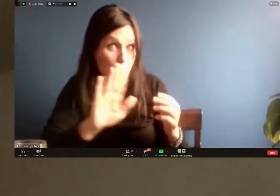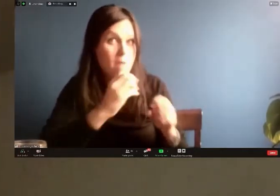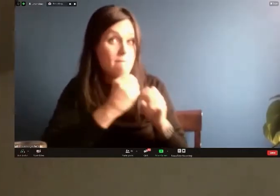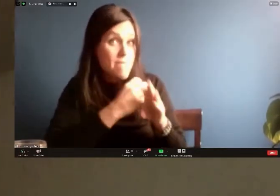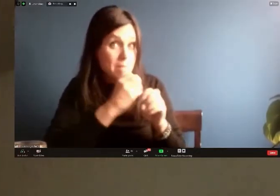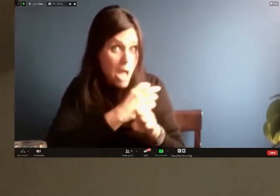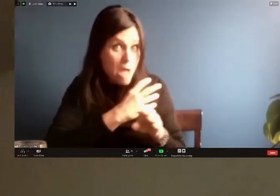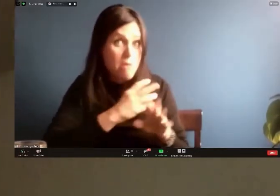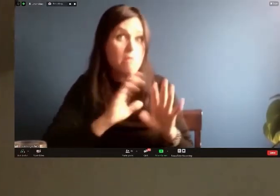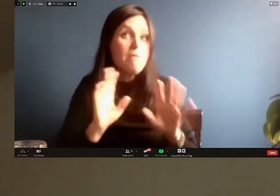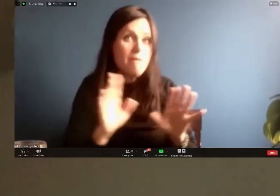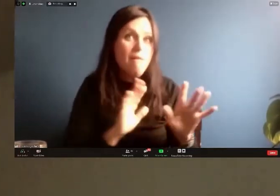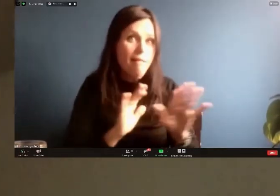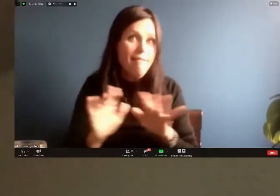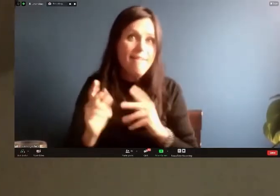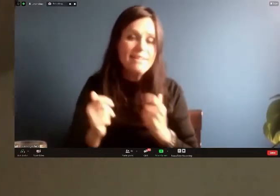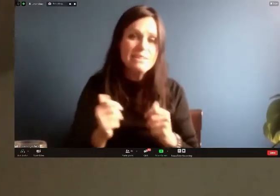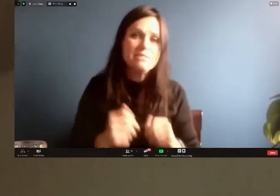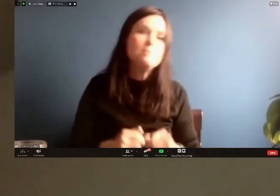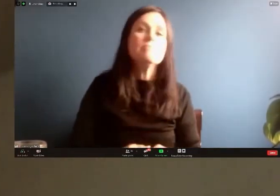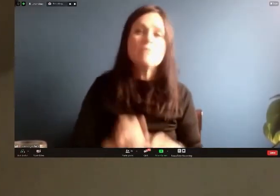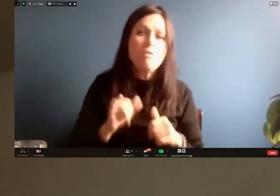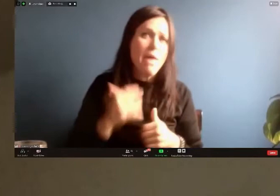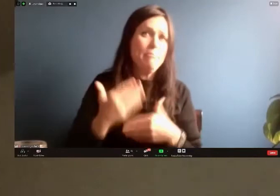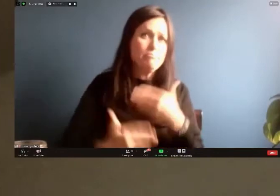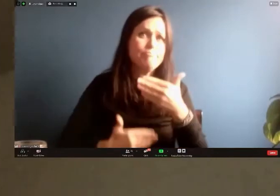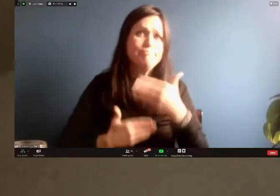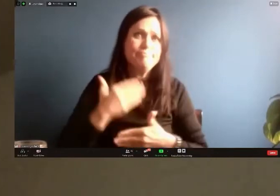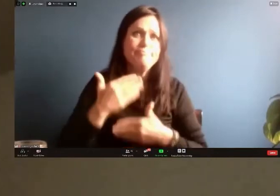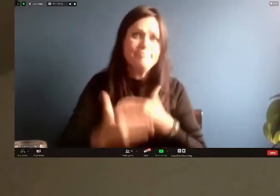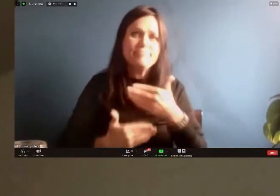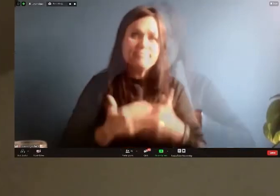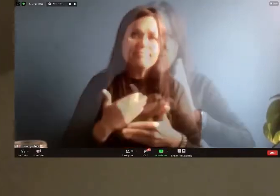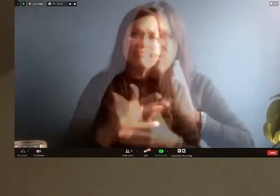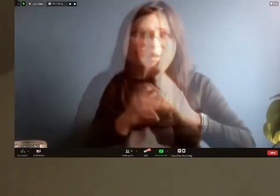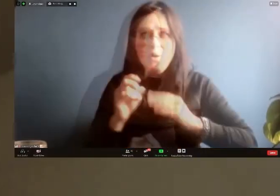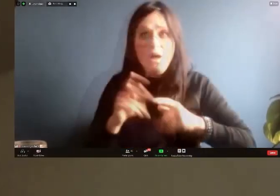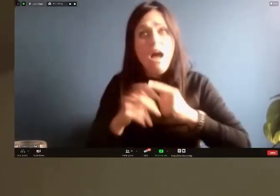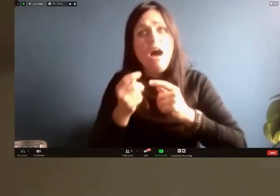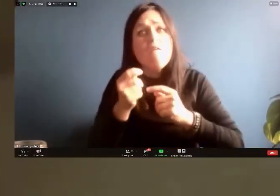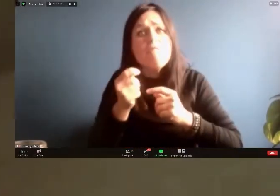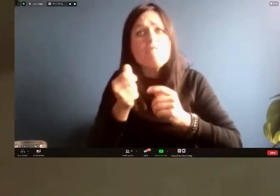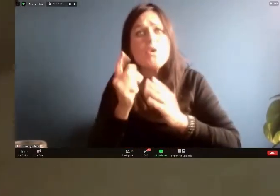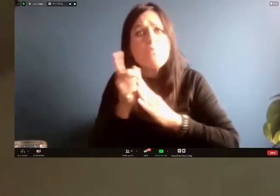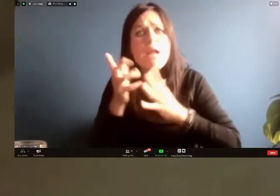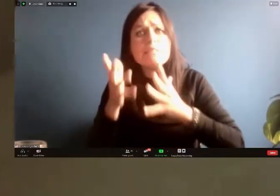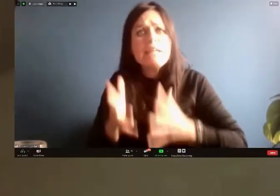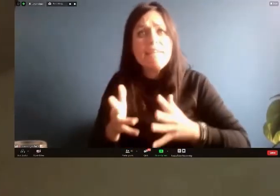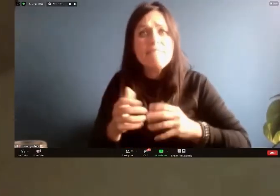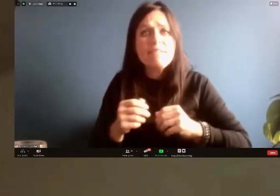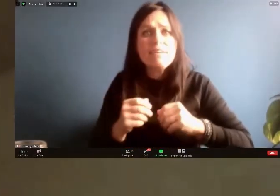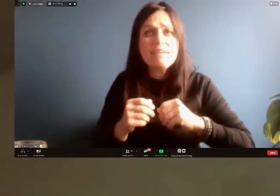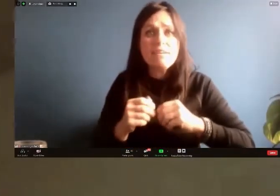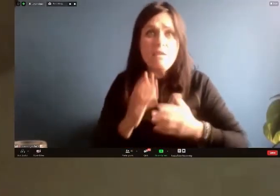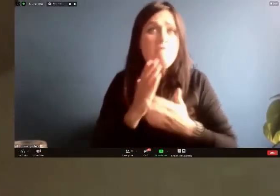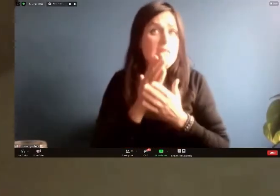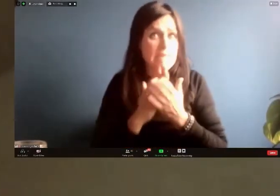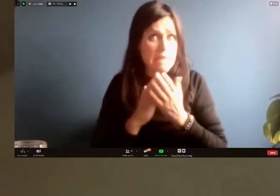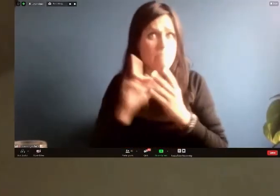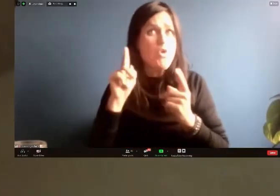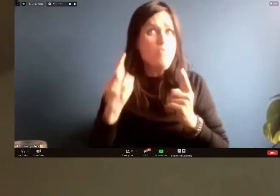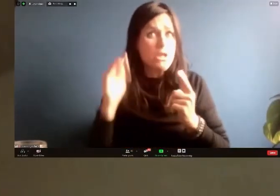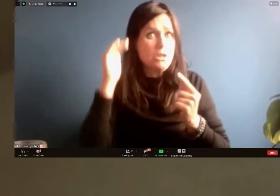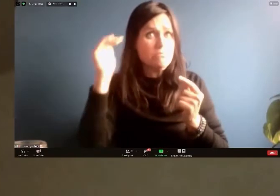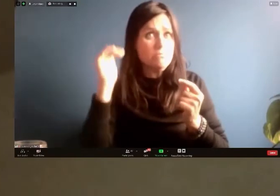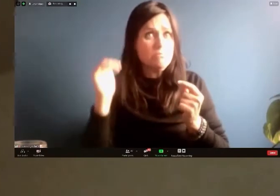well. So that's kind of my process. Yeah, I see there are some more questions here. Yeah. Can